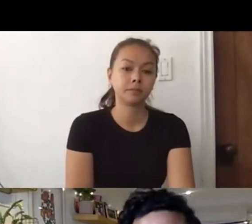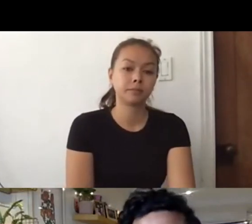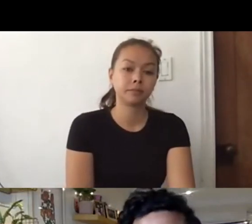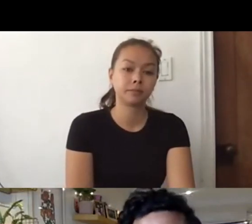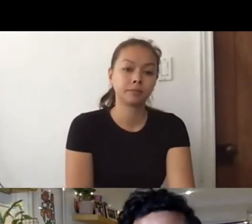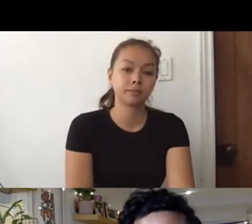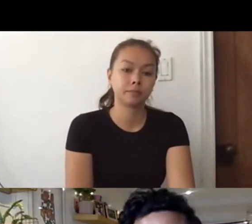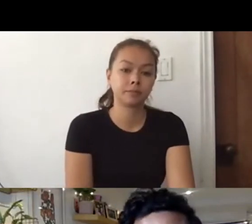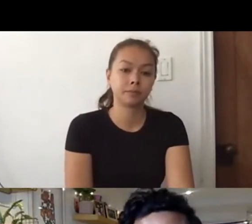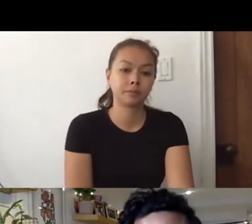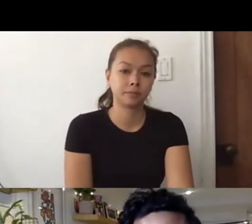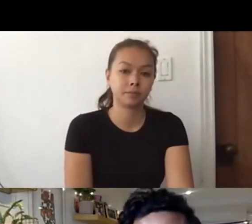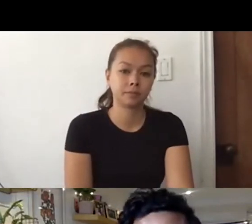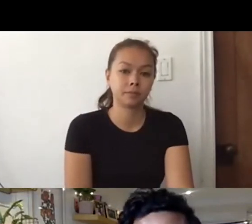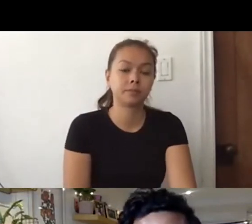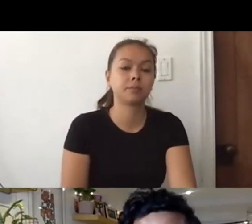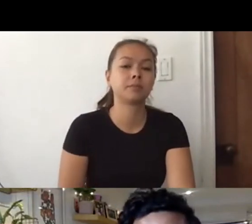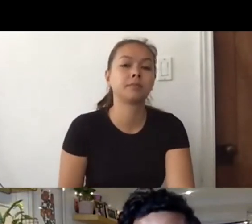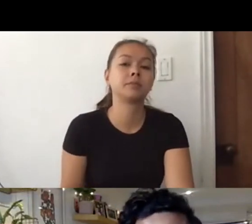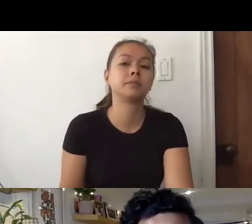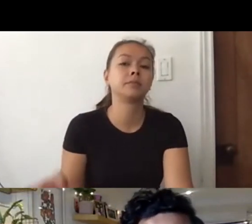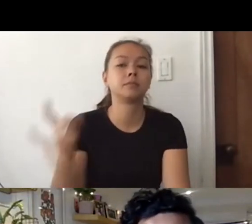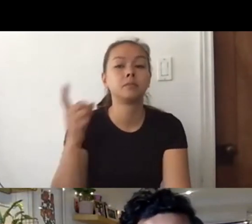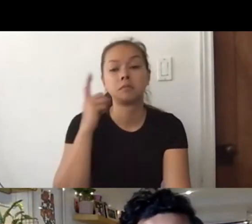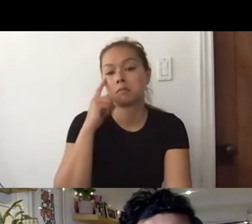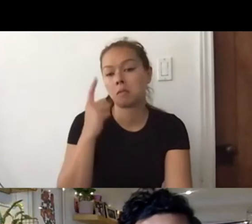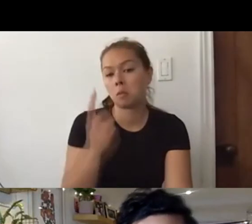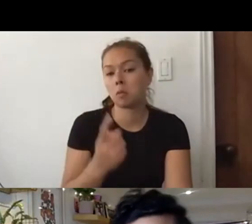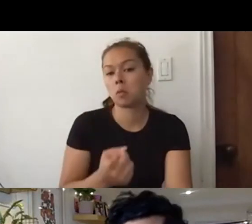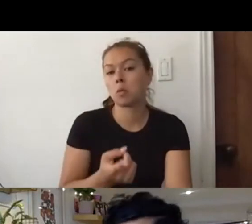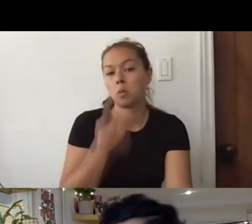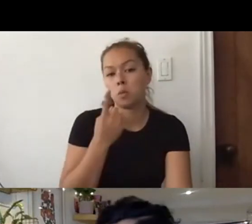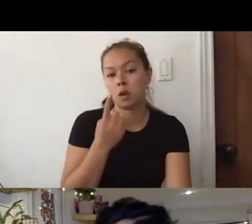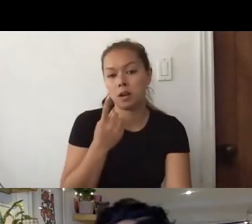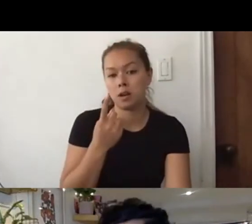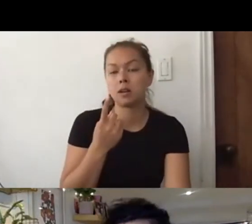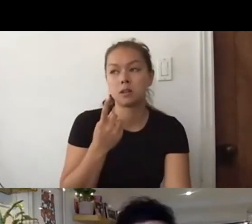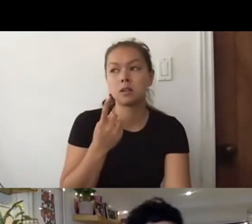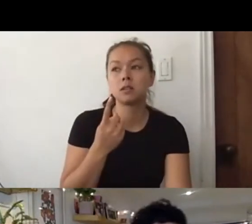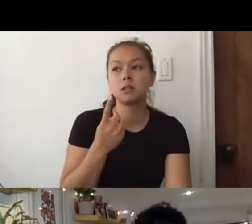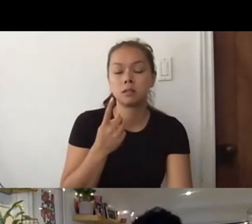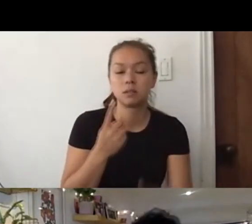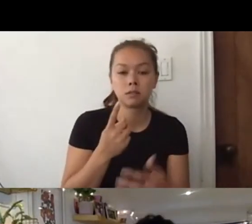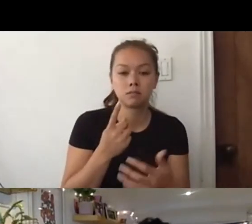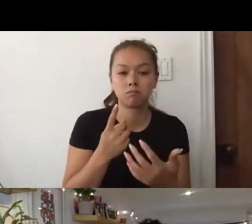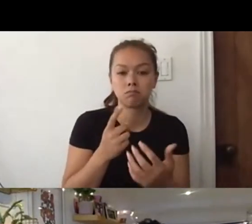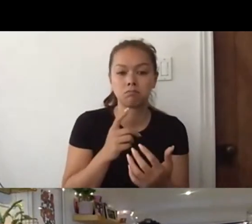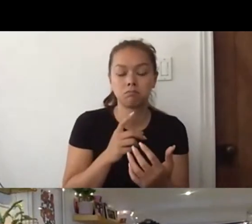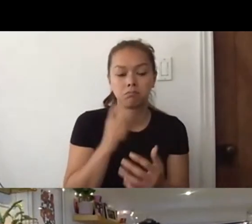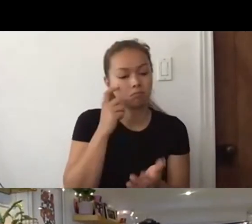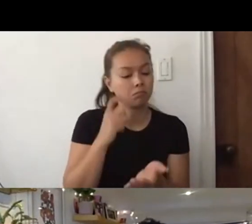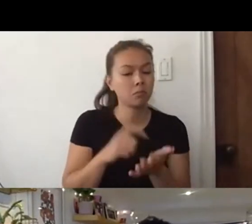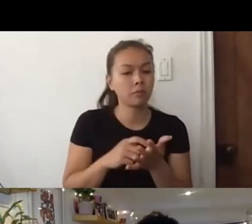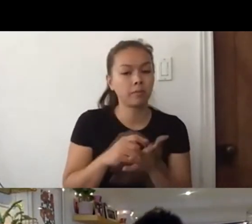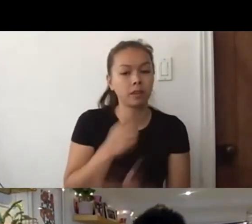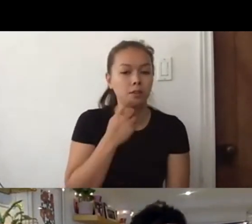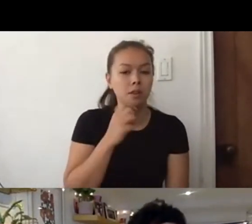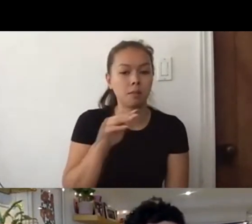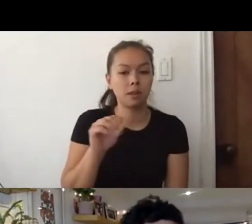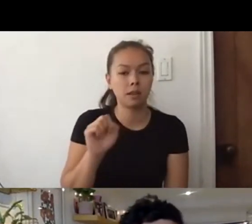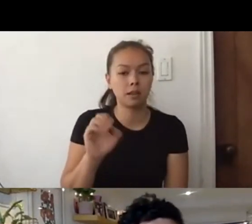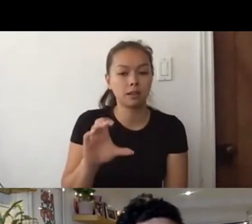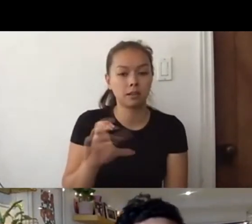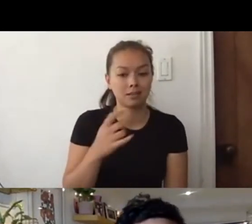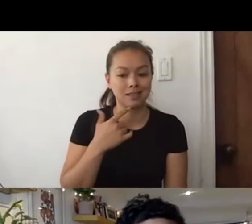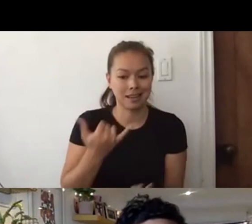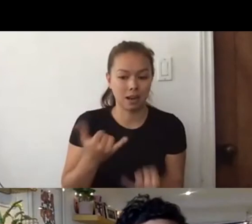I think one way that toxic masculinity has evolved in our modern context is that we obviously have a lot